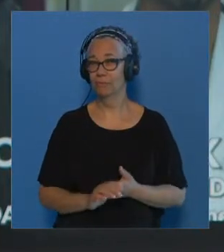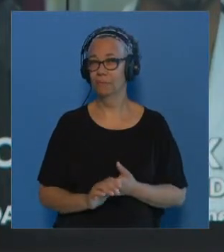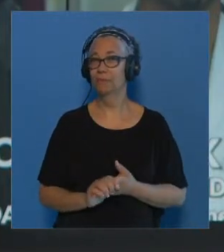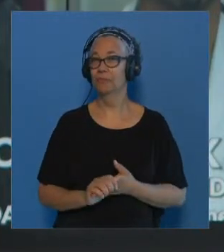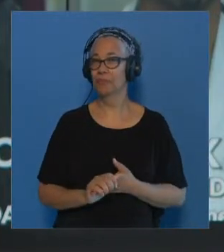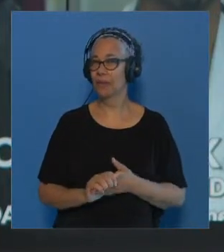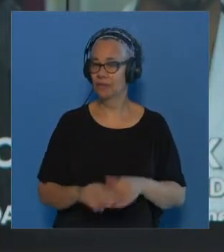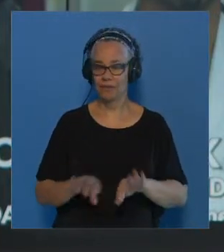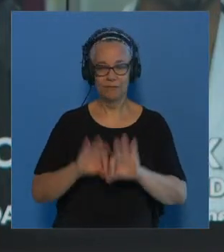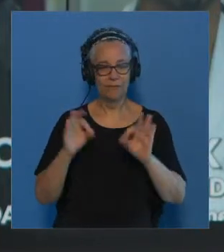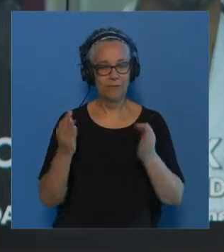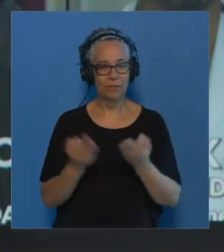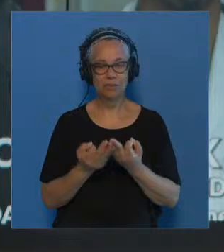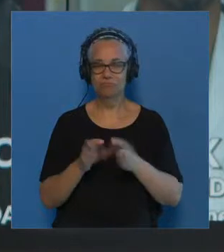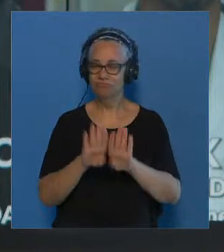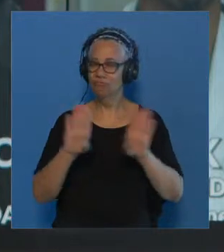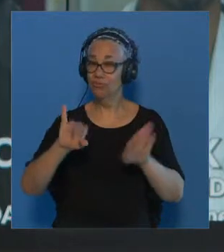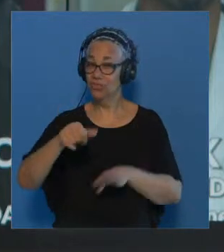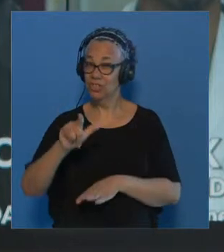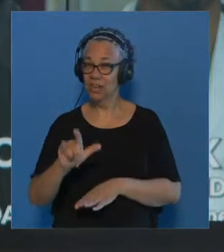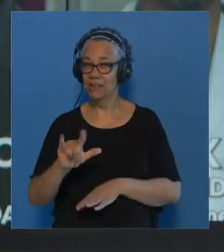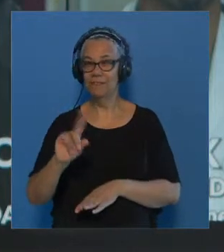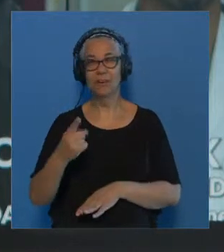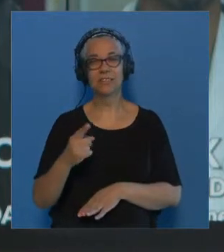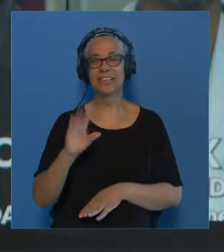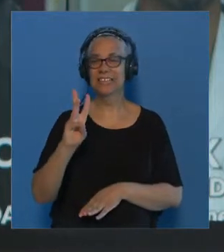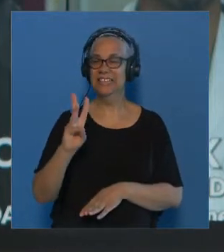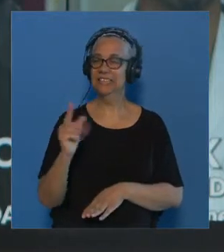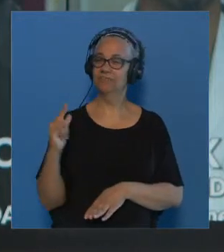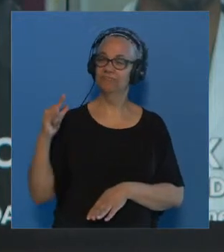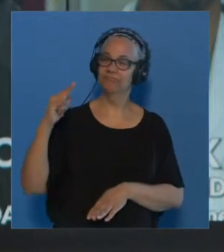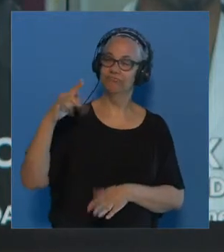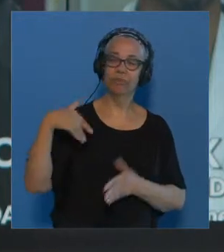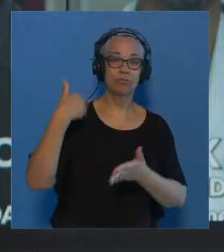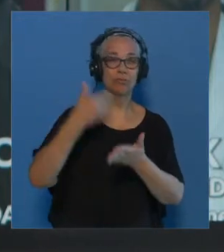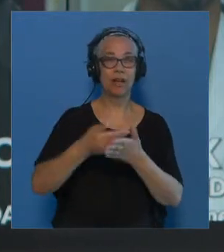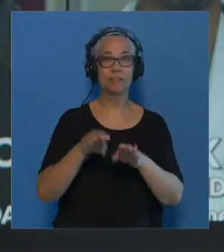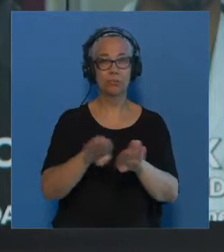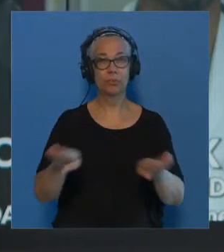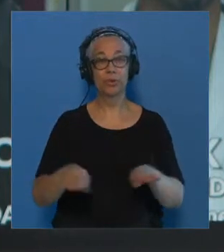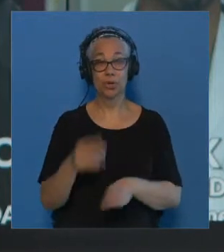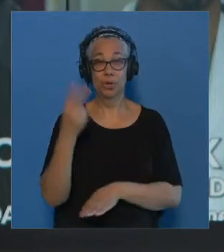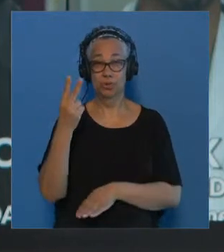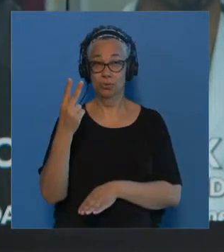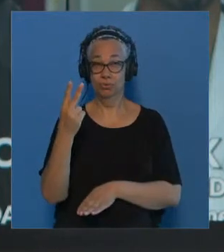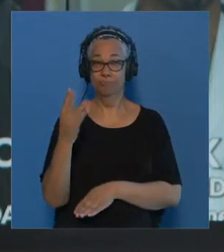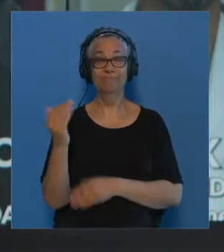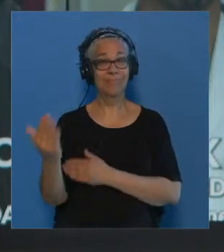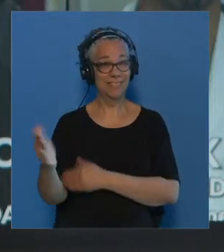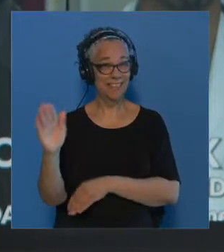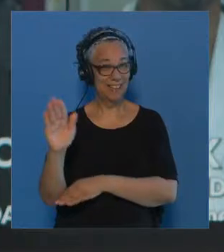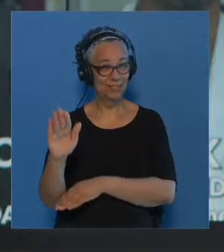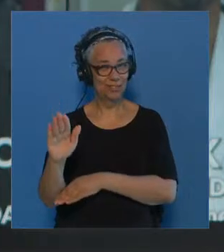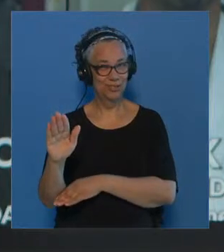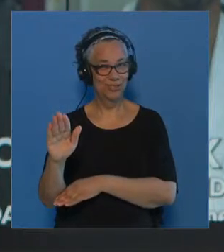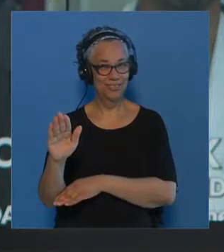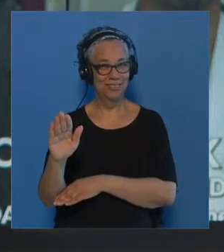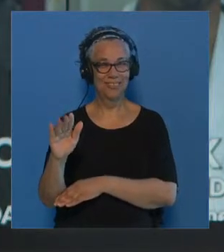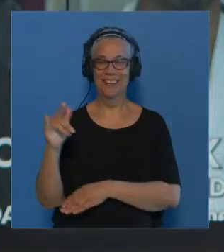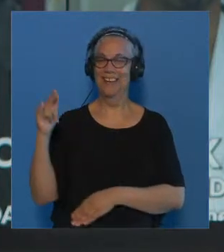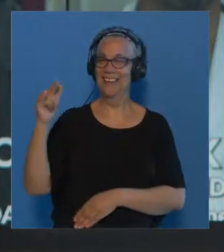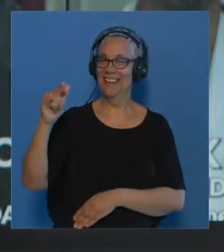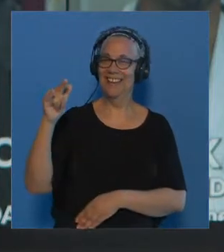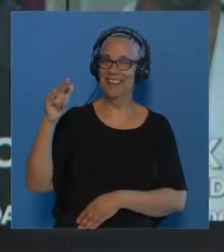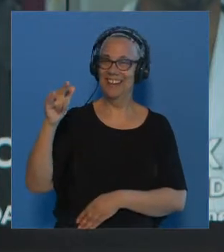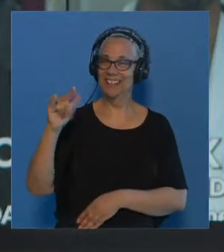commercial flights on July 1st, there have been 6 flights to Bermuda, most recently 2 flights arriving this afternoon. As airlines add